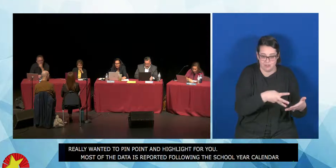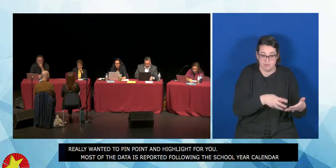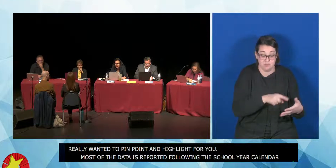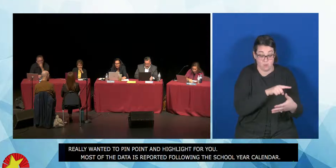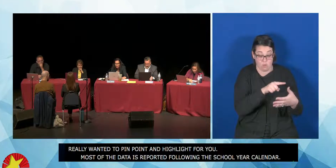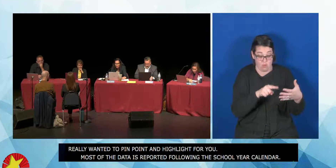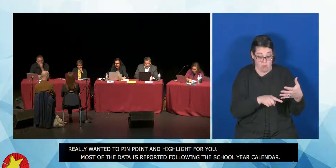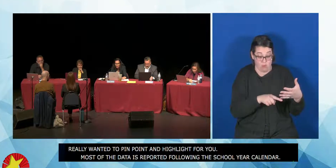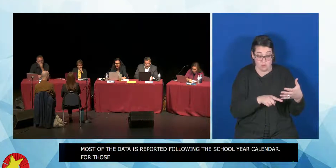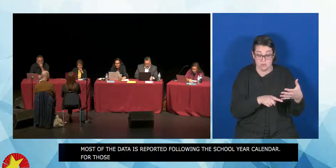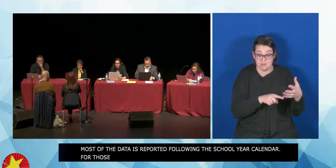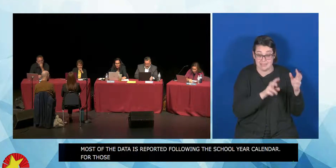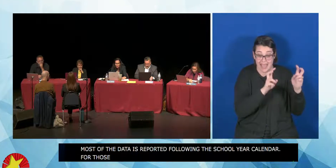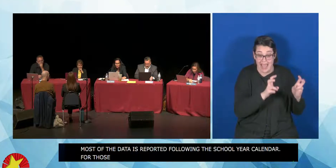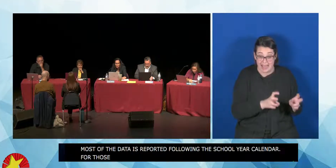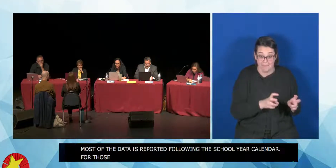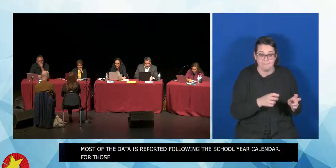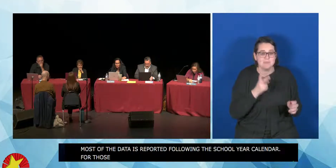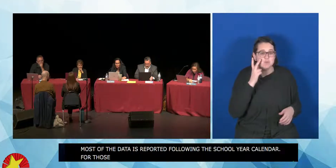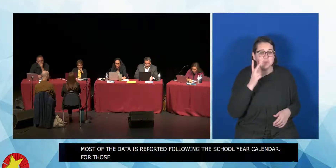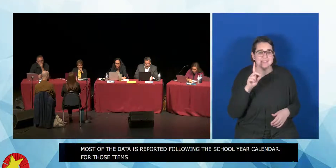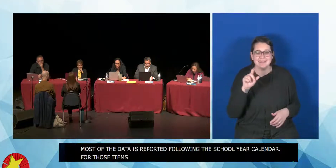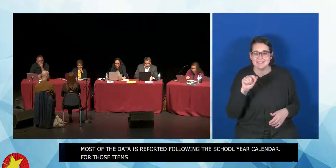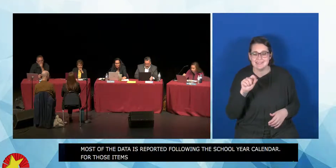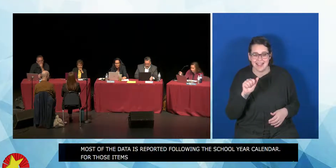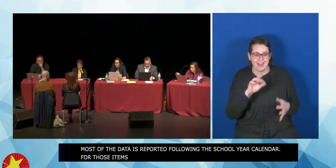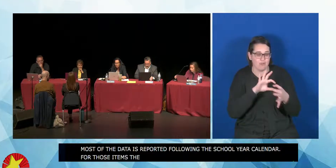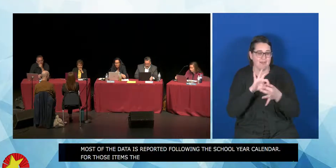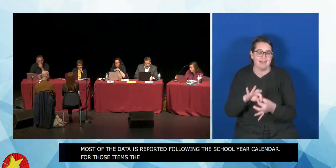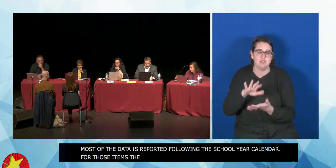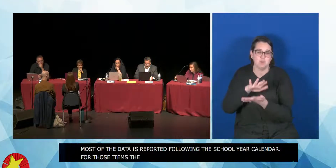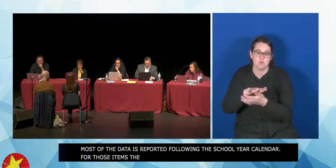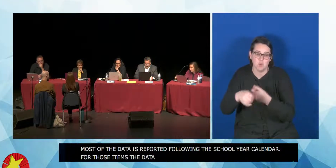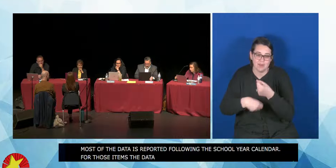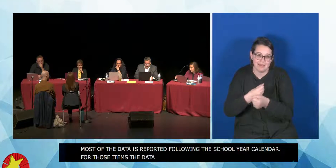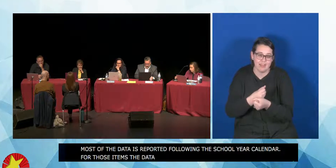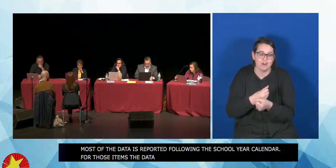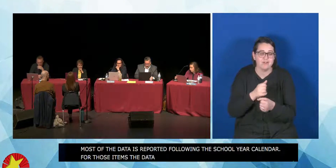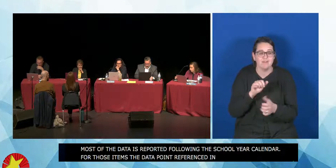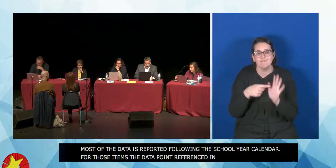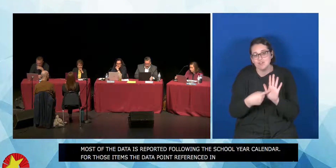see the data points referenced in school years, such as